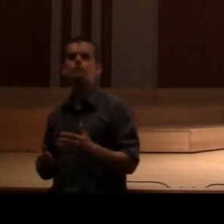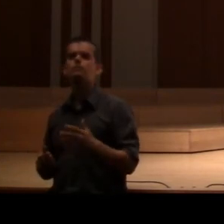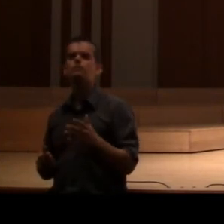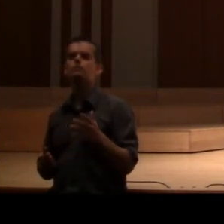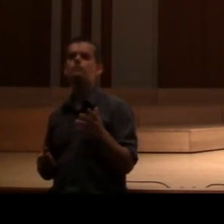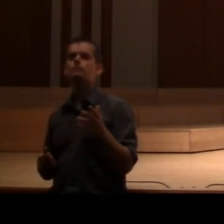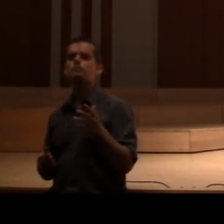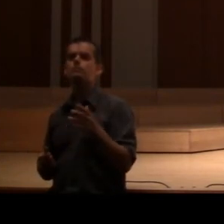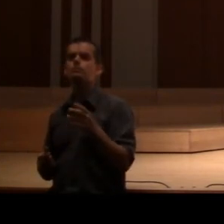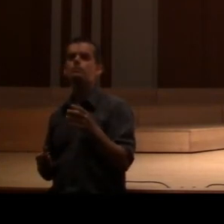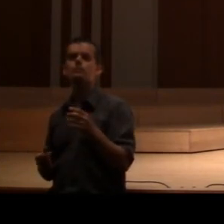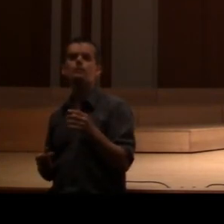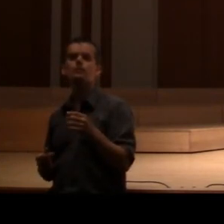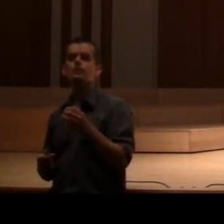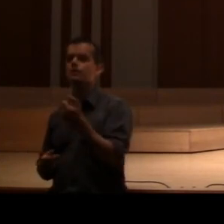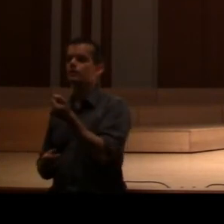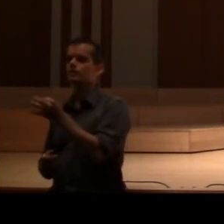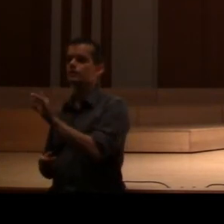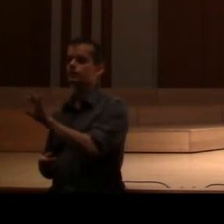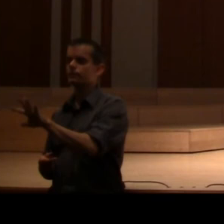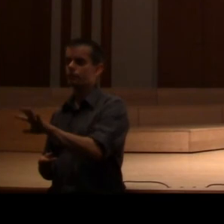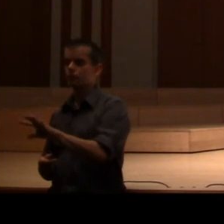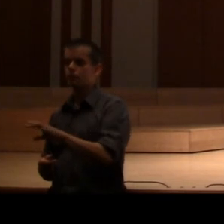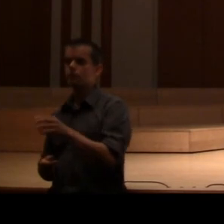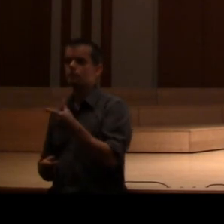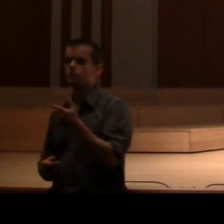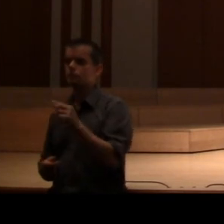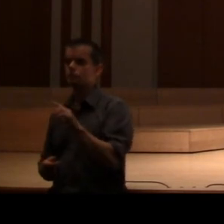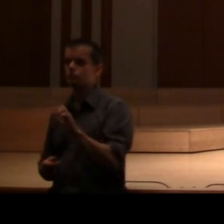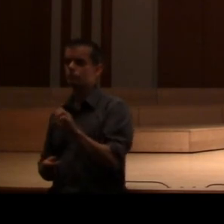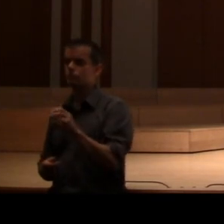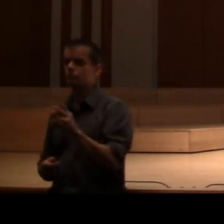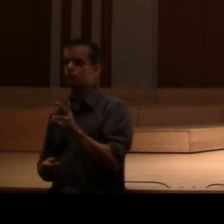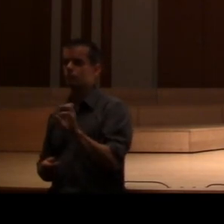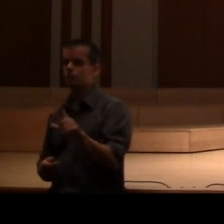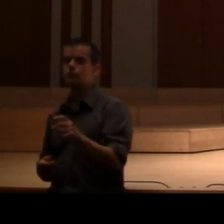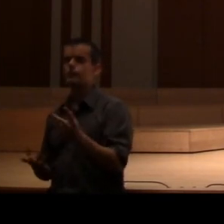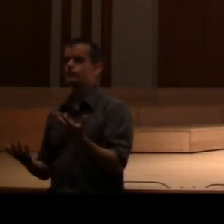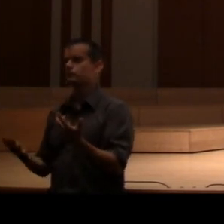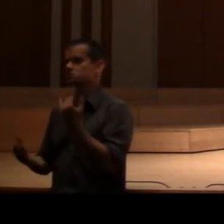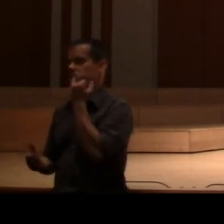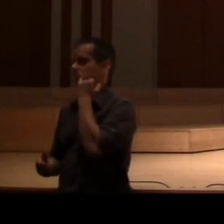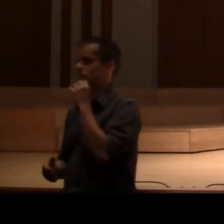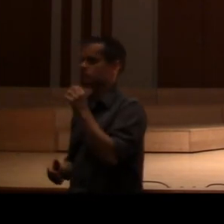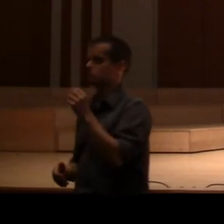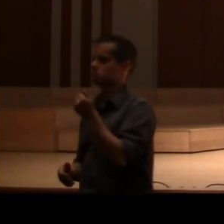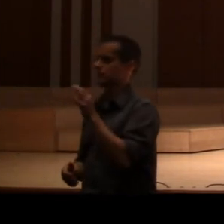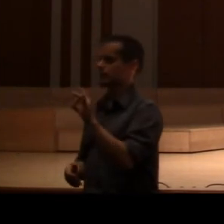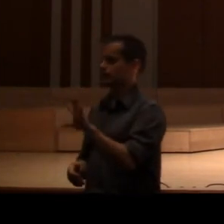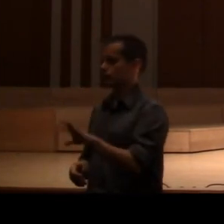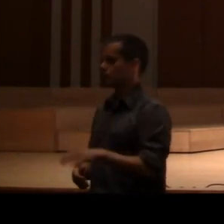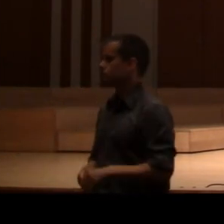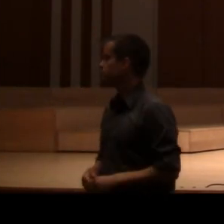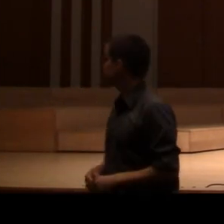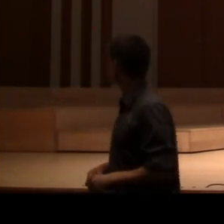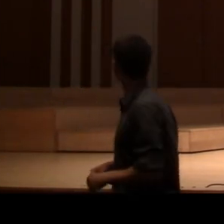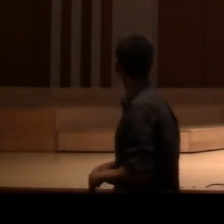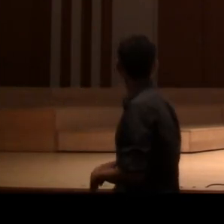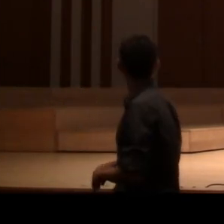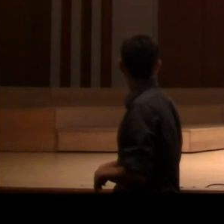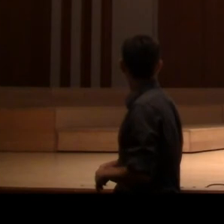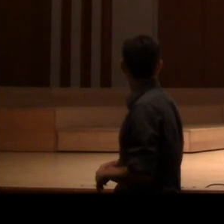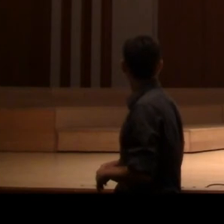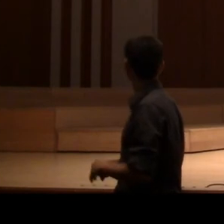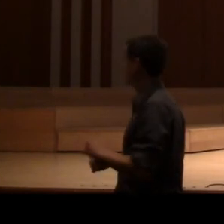Okay, so great, yeah. 1984. 1984, okay, so let's say we have 1984. And you could make it a secret group if you